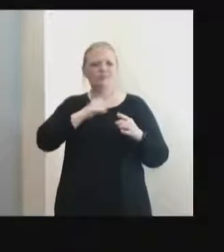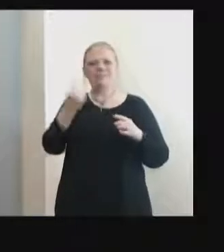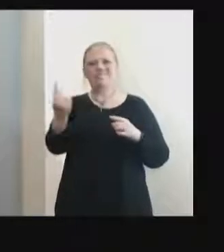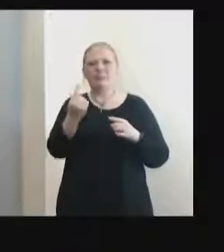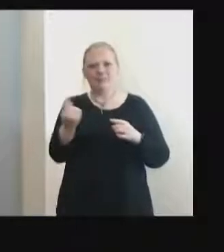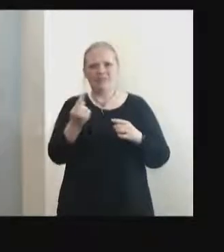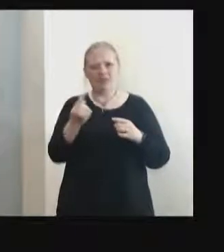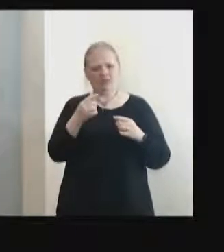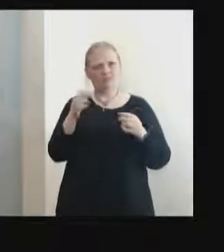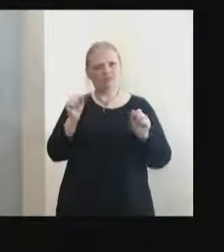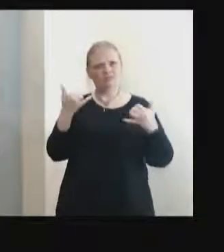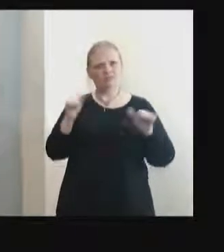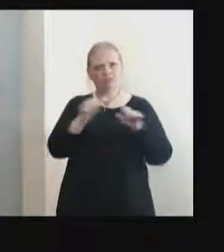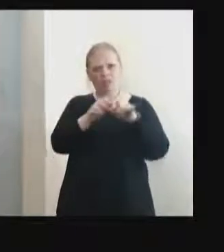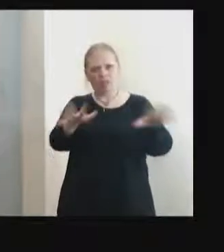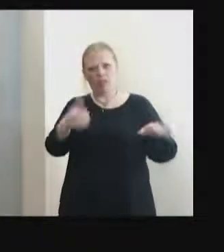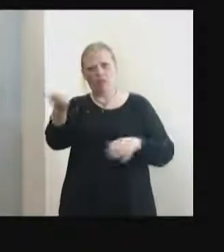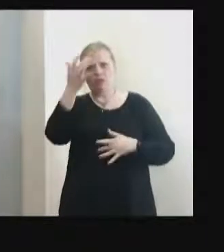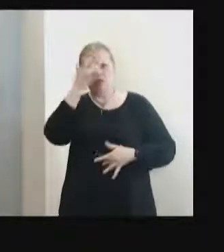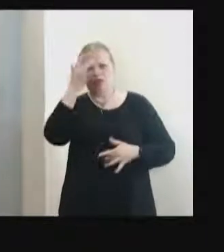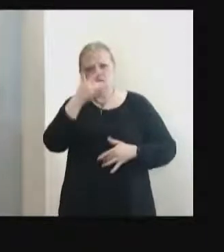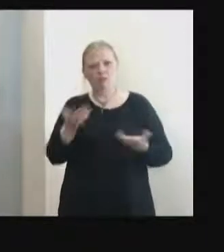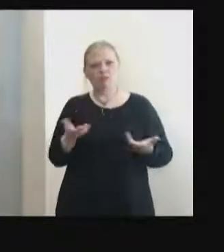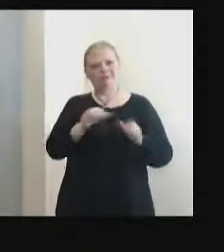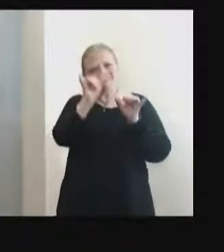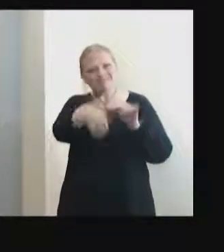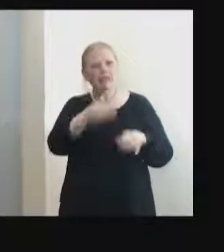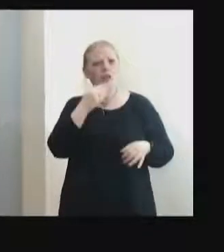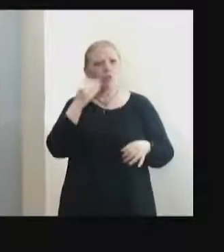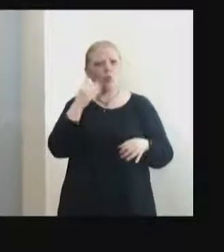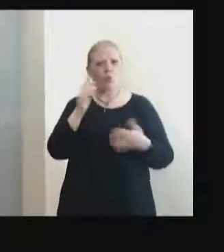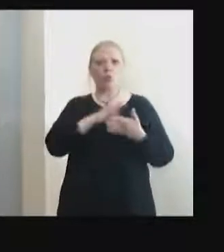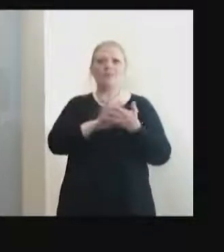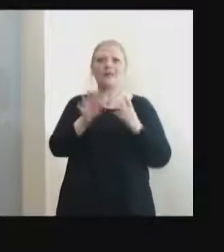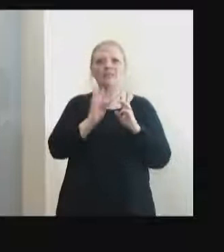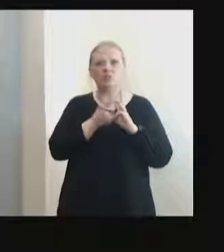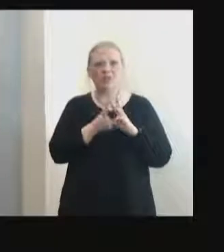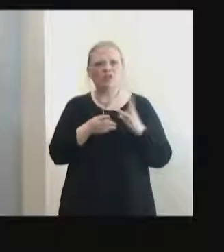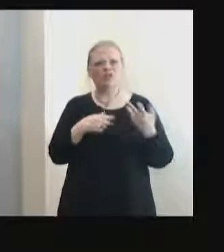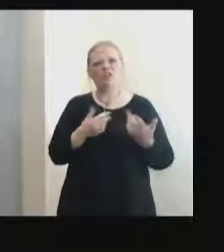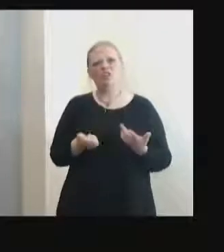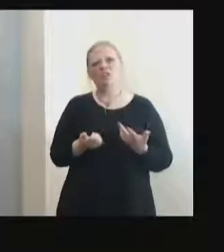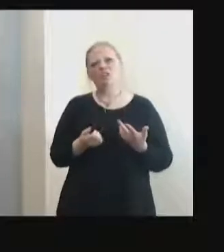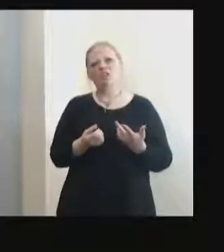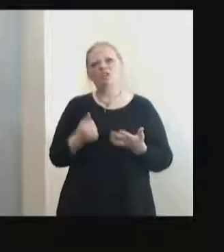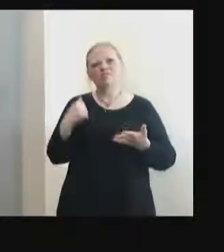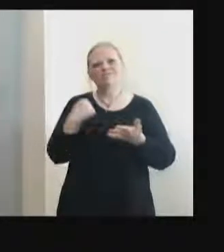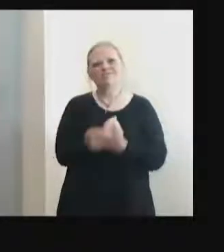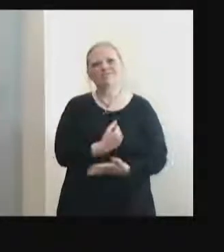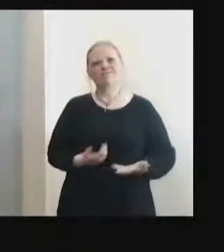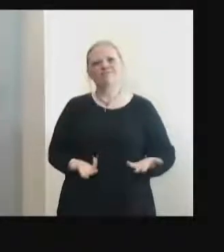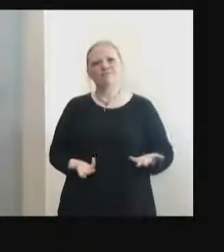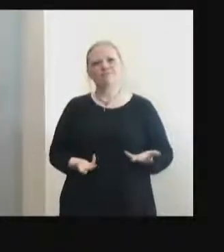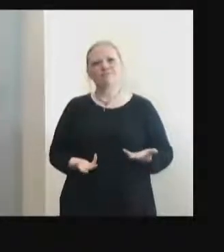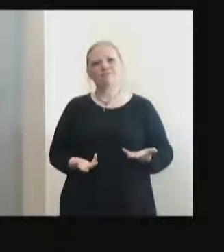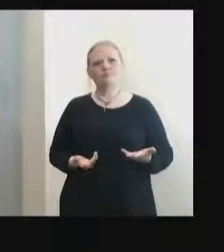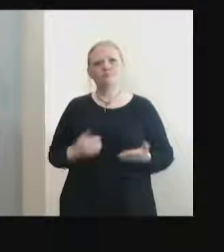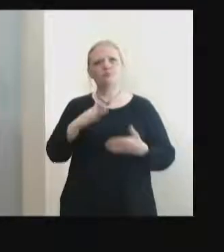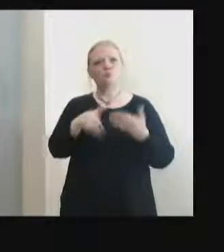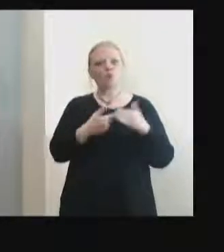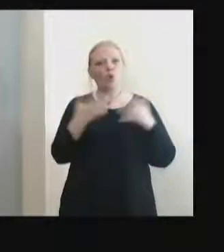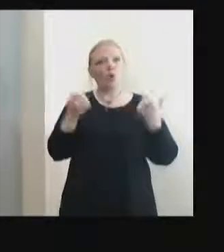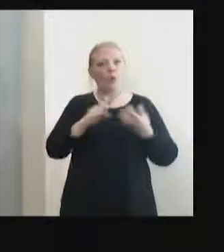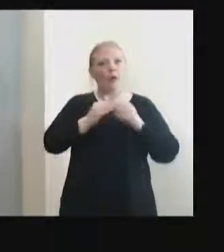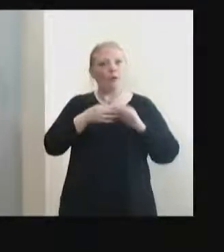I acknowledge it's really inconvenient, and the weather is getting nicer. It's just like a bummer. However, we all want to bring our